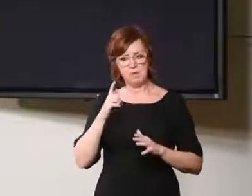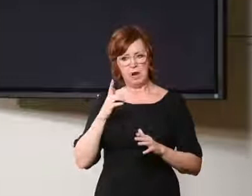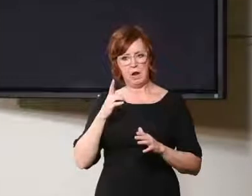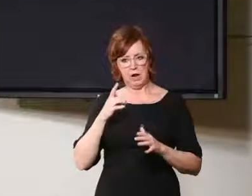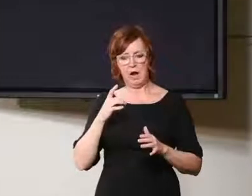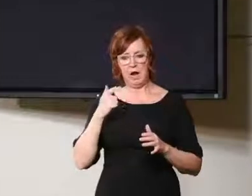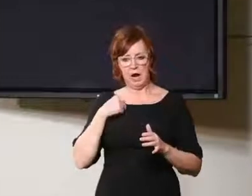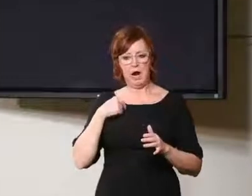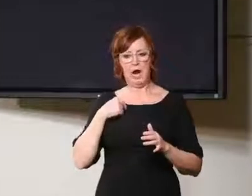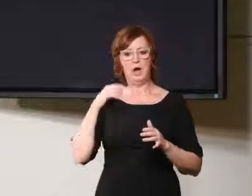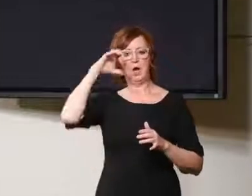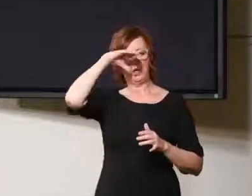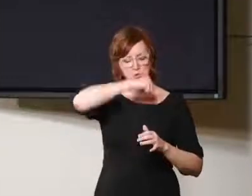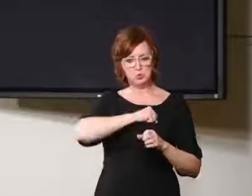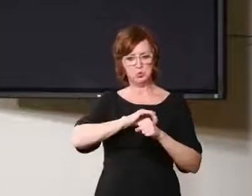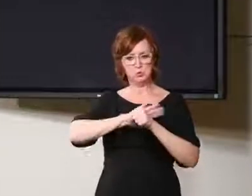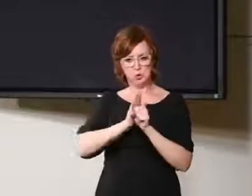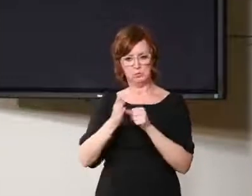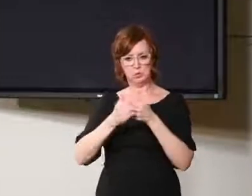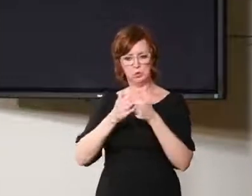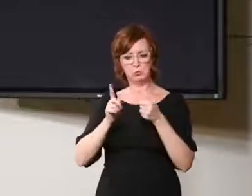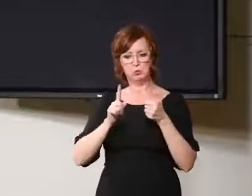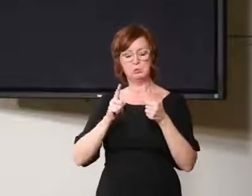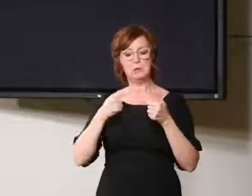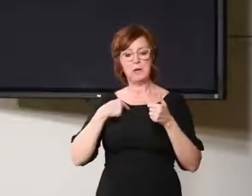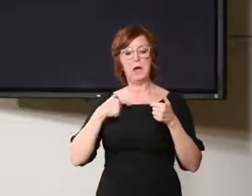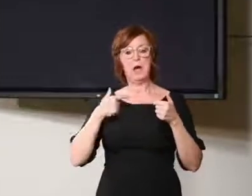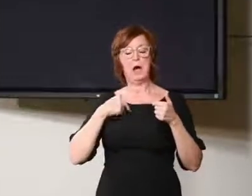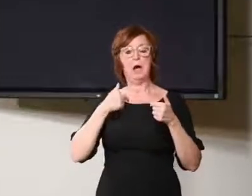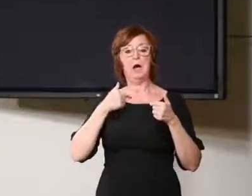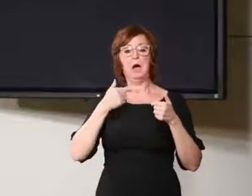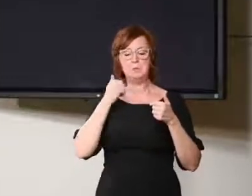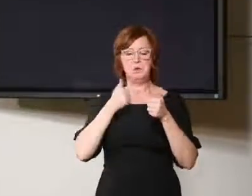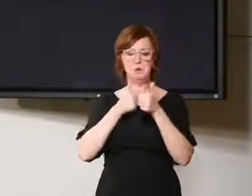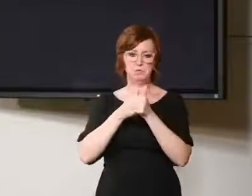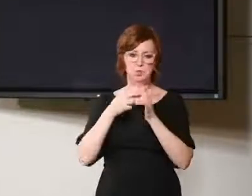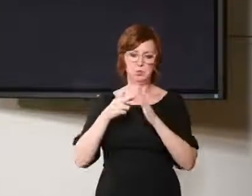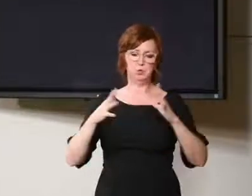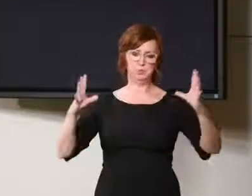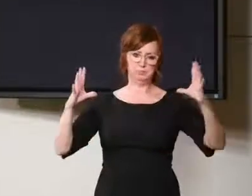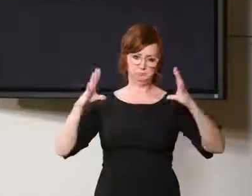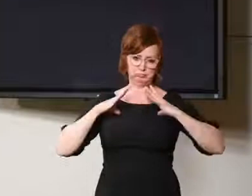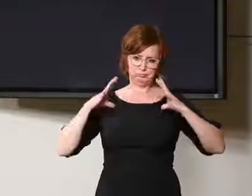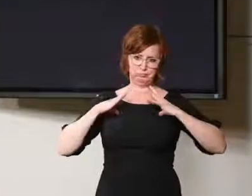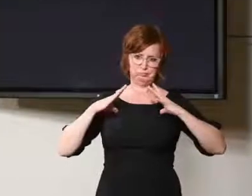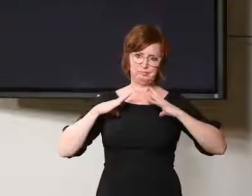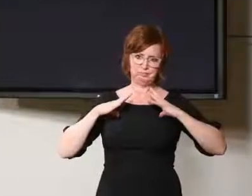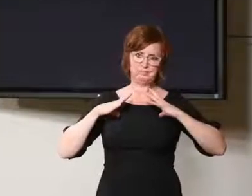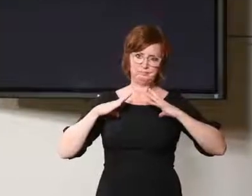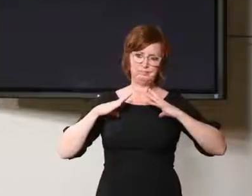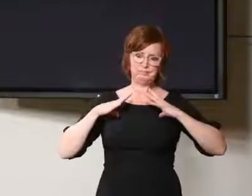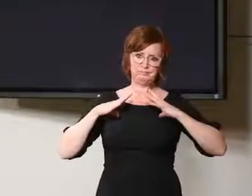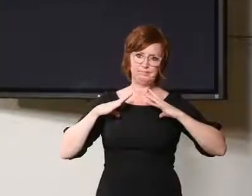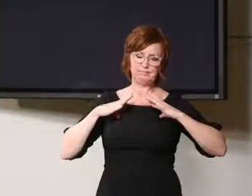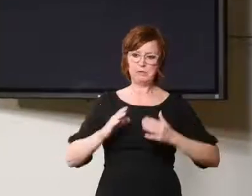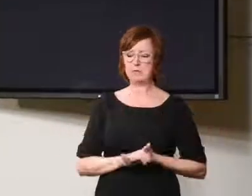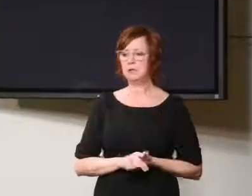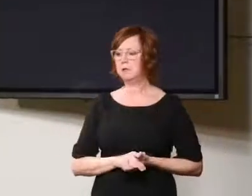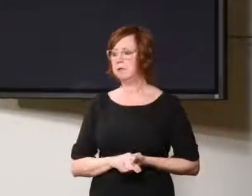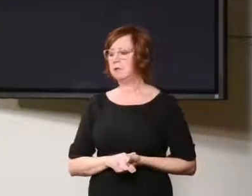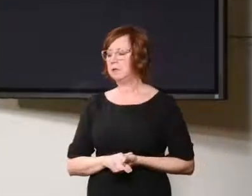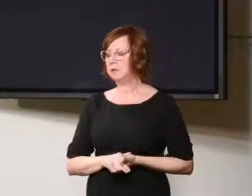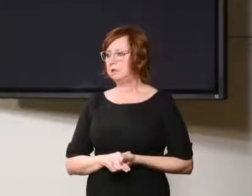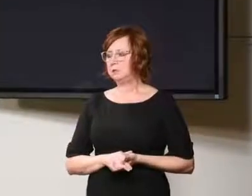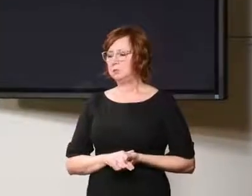saying that, your question around reporting transparency here in the province, and I had said a few days ago that